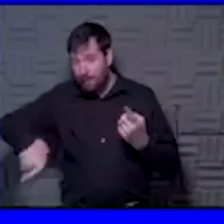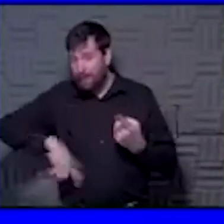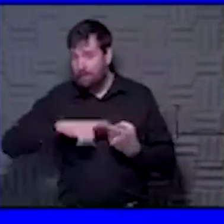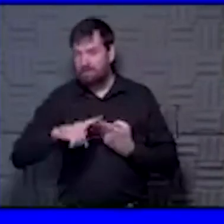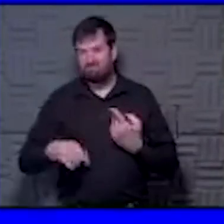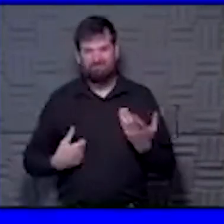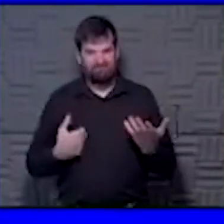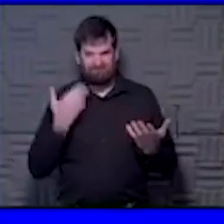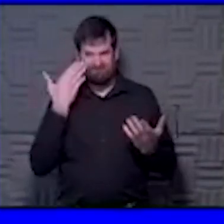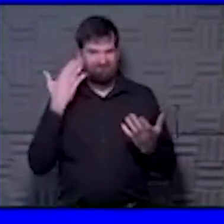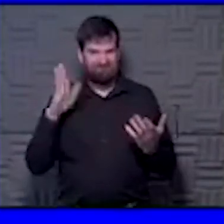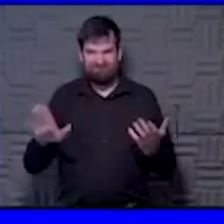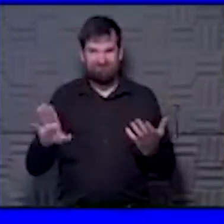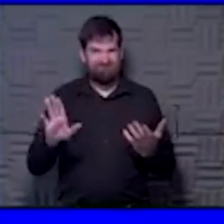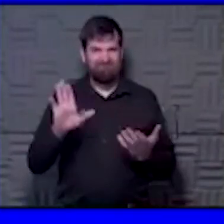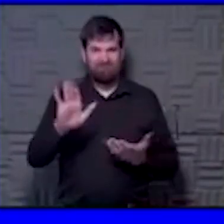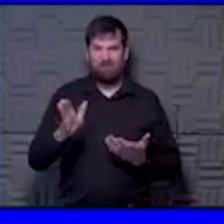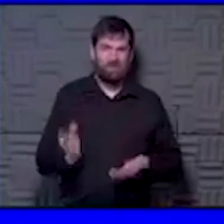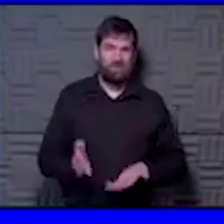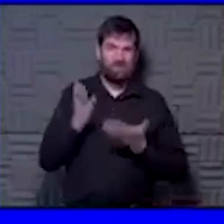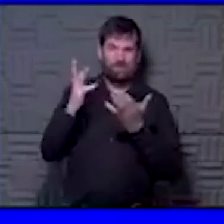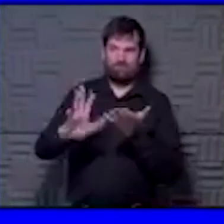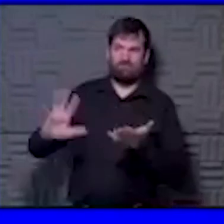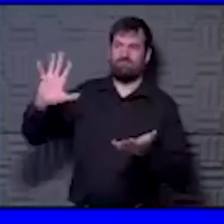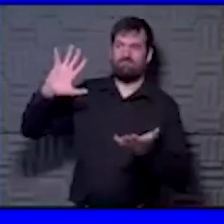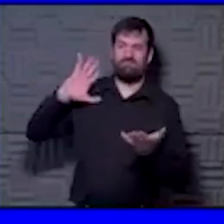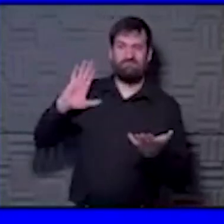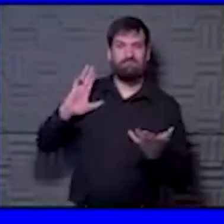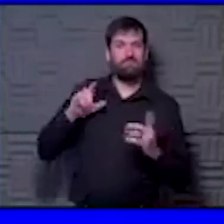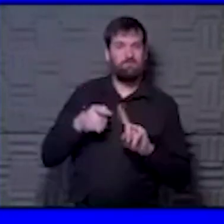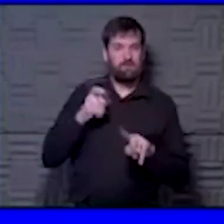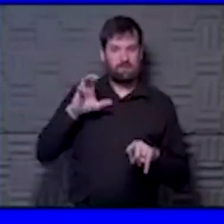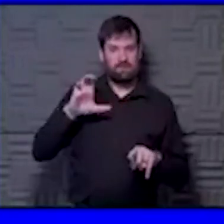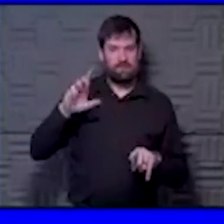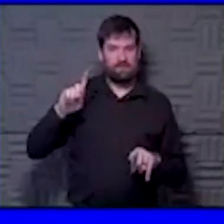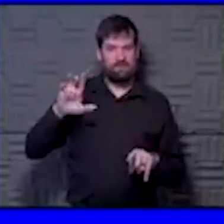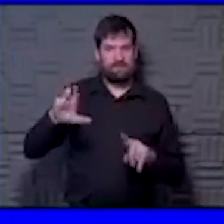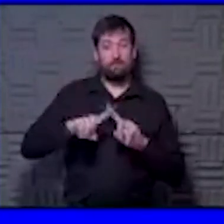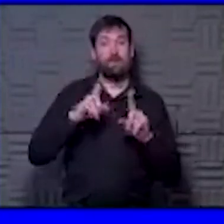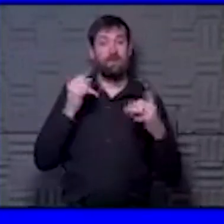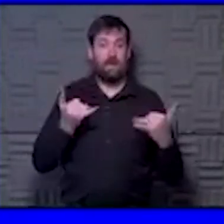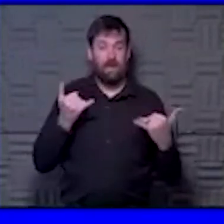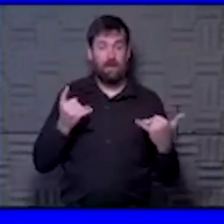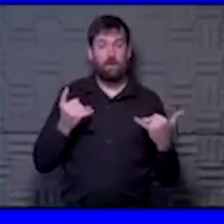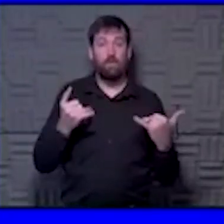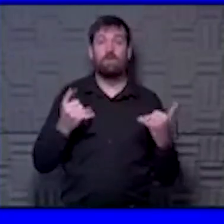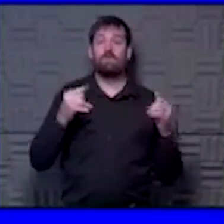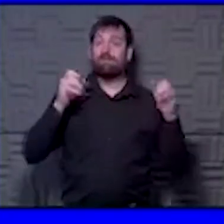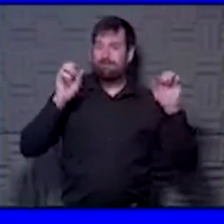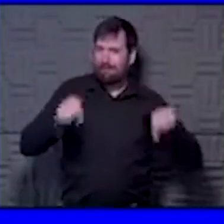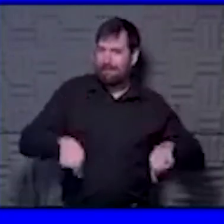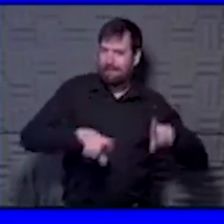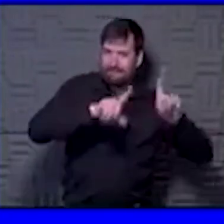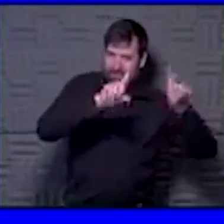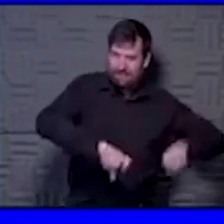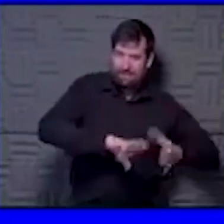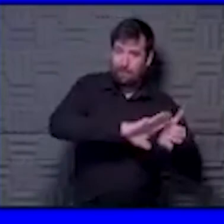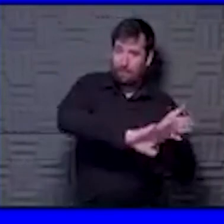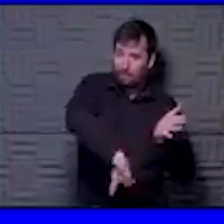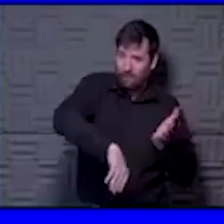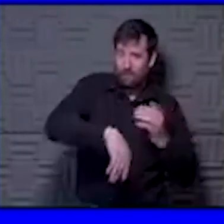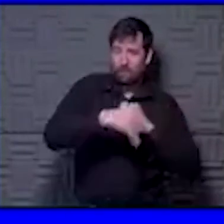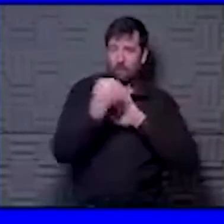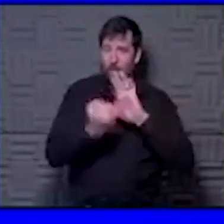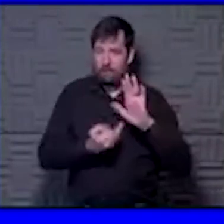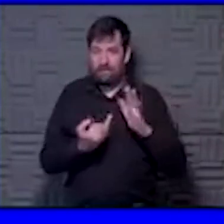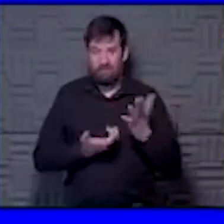didn't know when those recommendations first came out to the CDC. But now with that ability to test out of quarantine, whether right or wrong, we know that